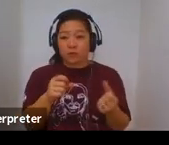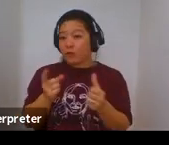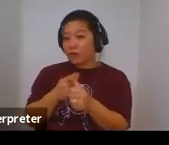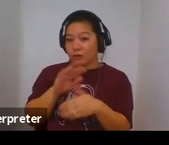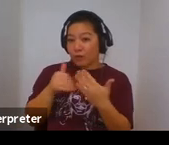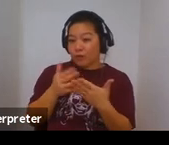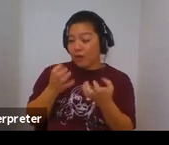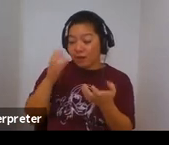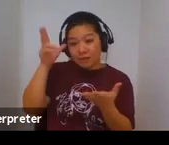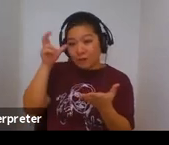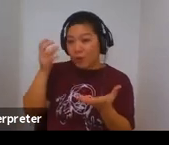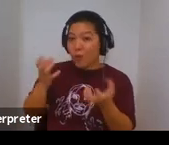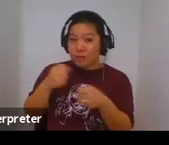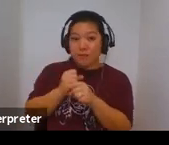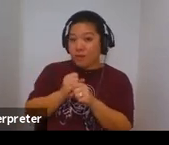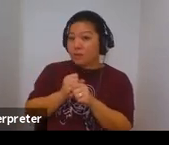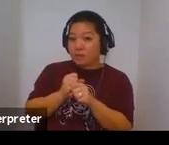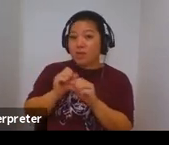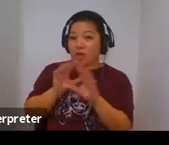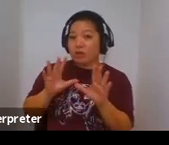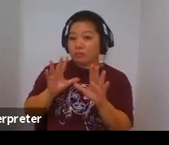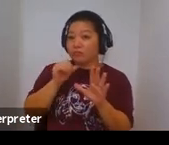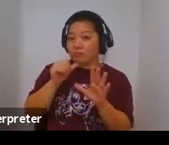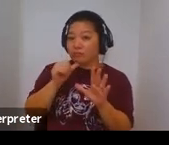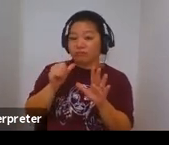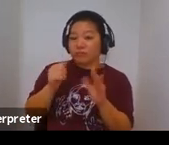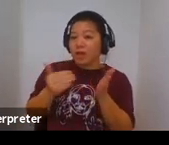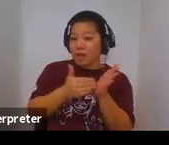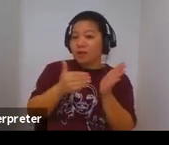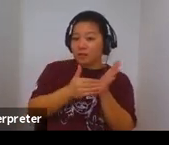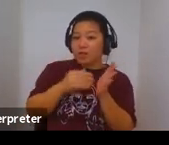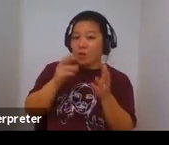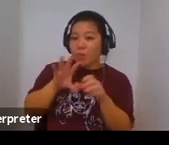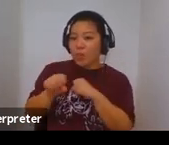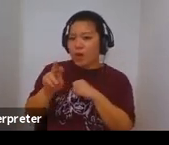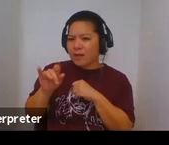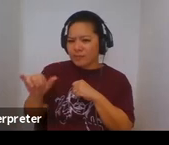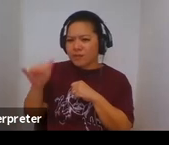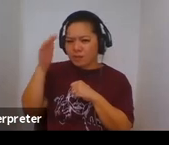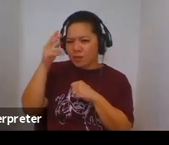very clear that he is anti-rape. Even the devil knows that rape is bad.